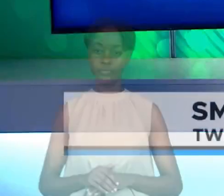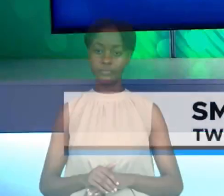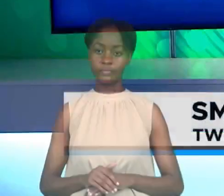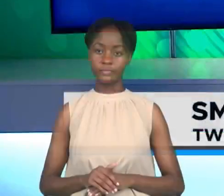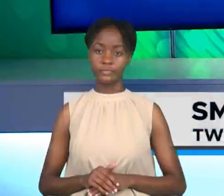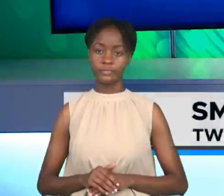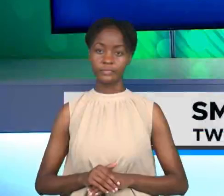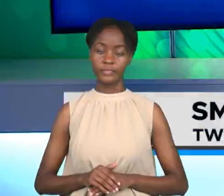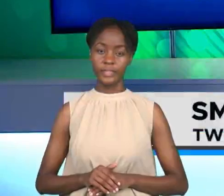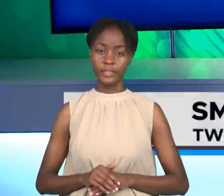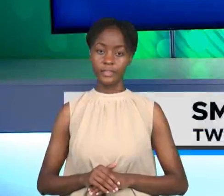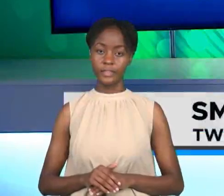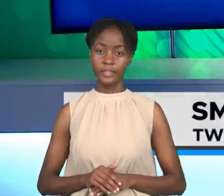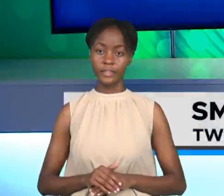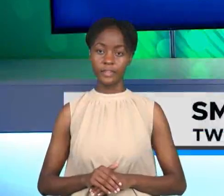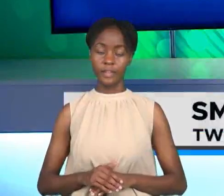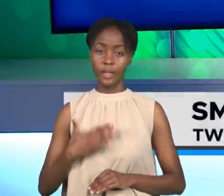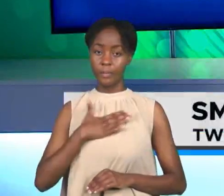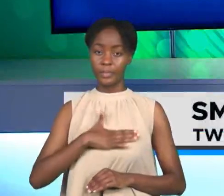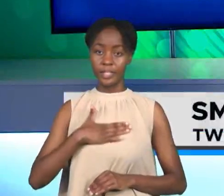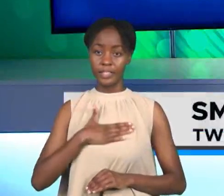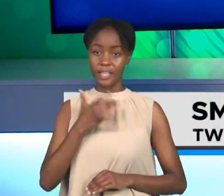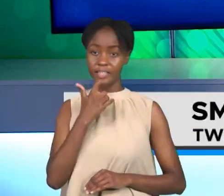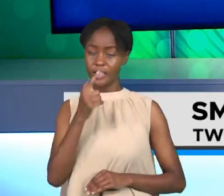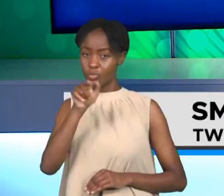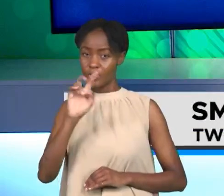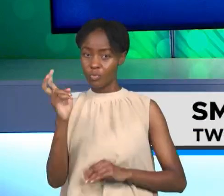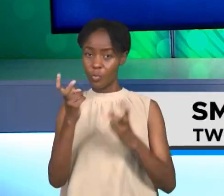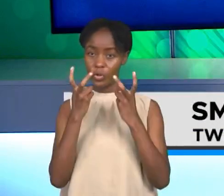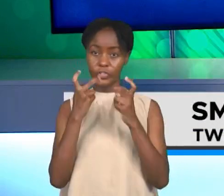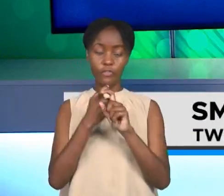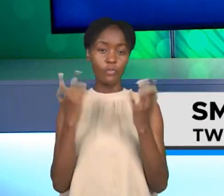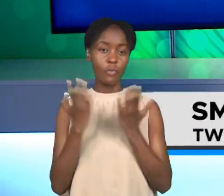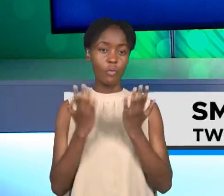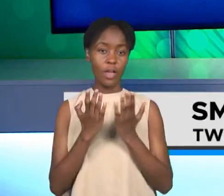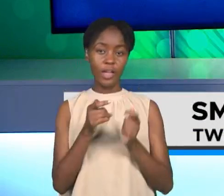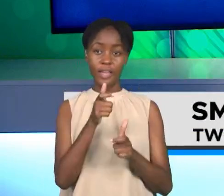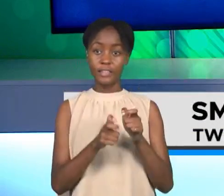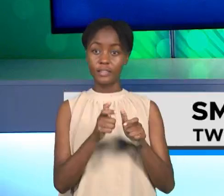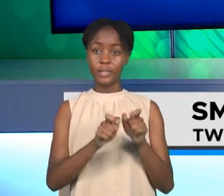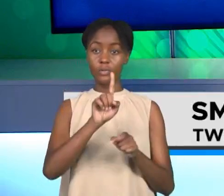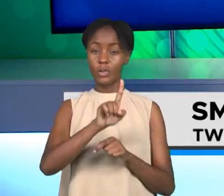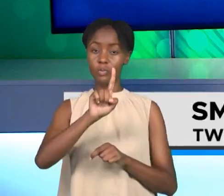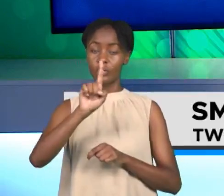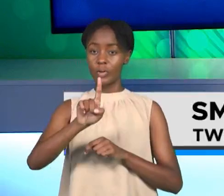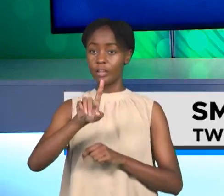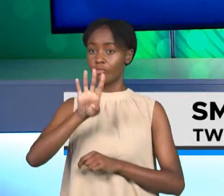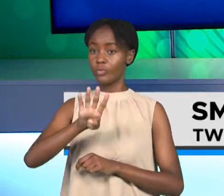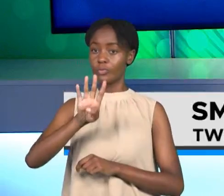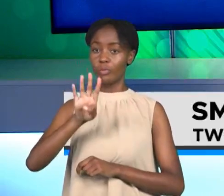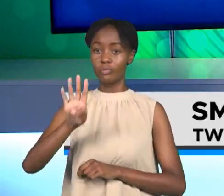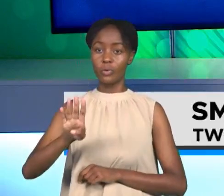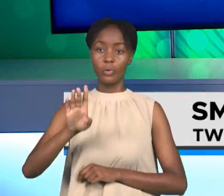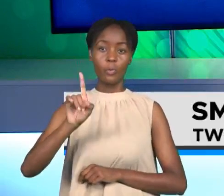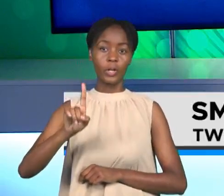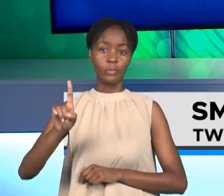Right, you can be part of this broadcast by telling us where you're watching from via our SMS line 111